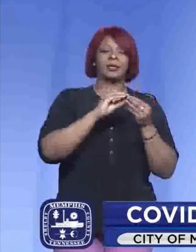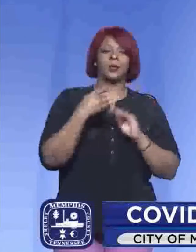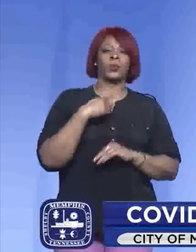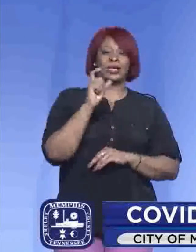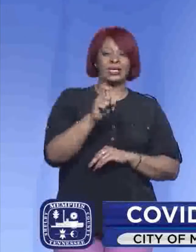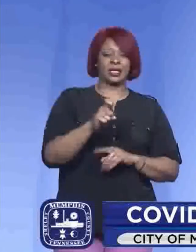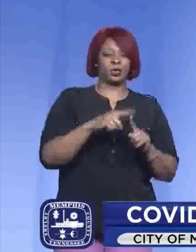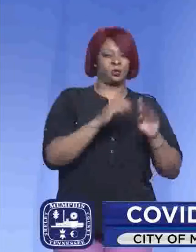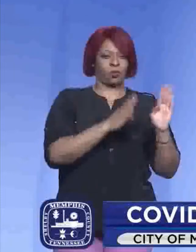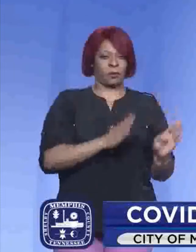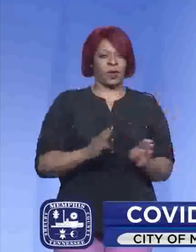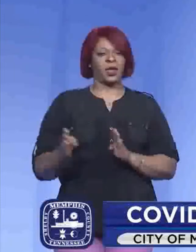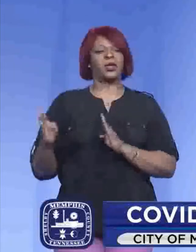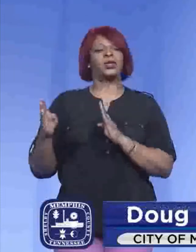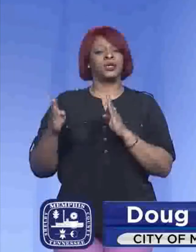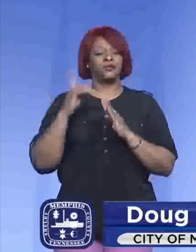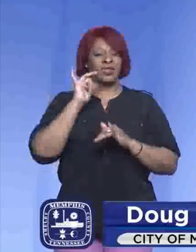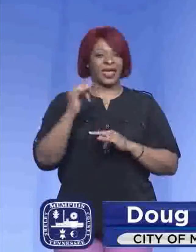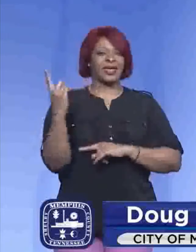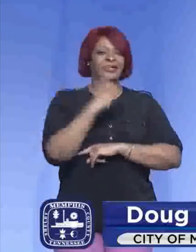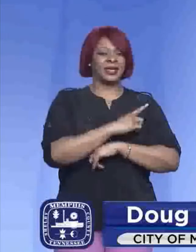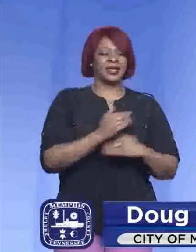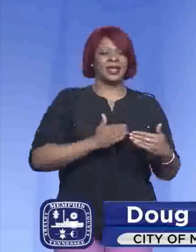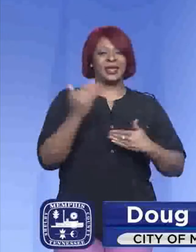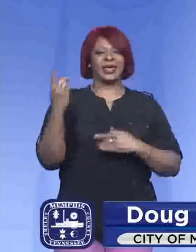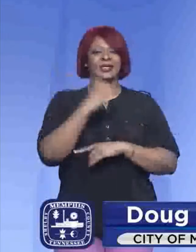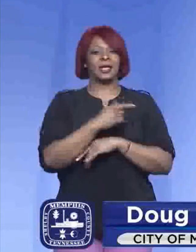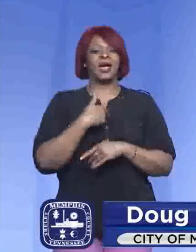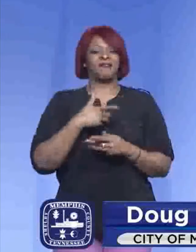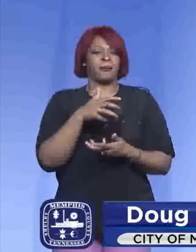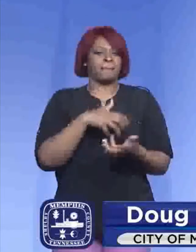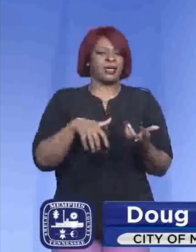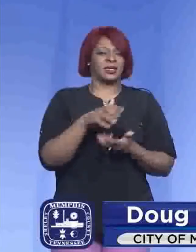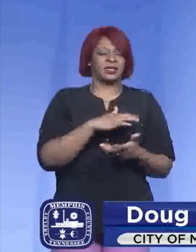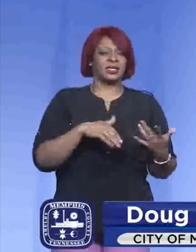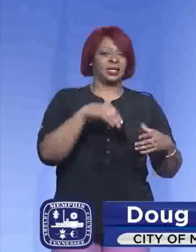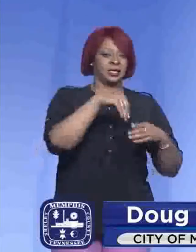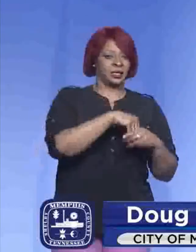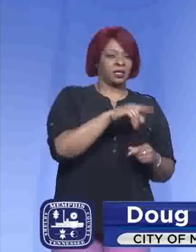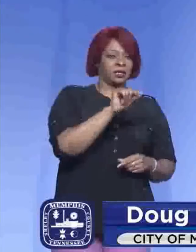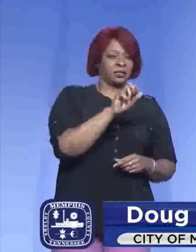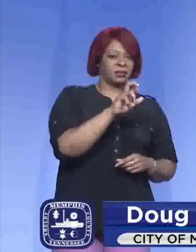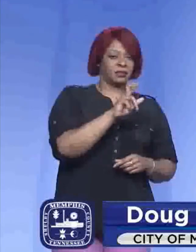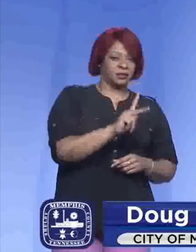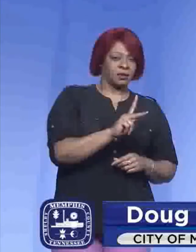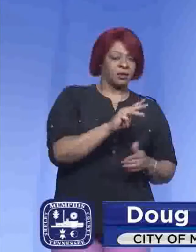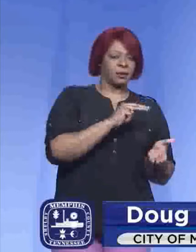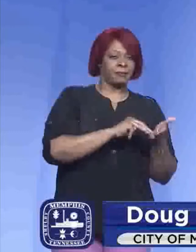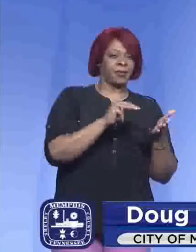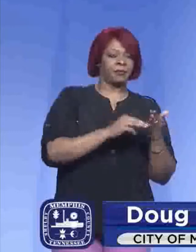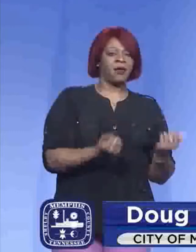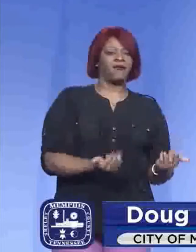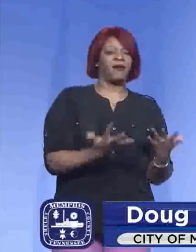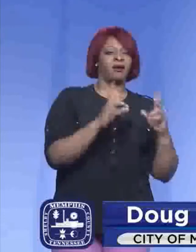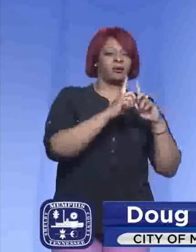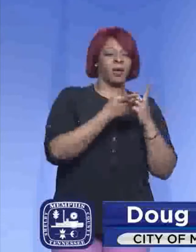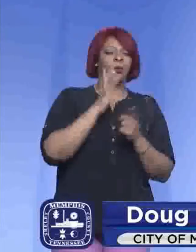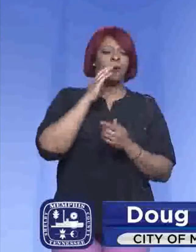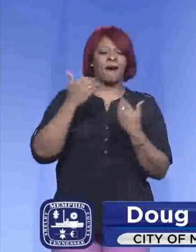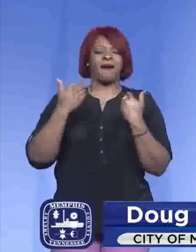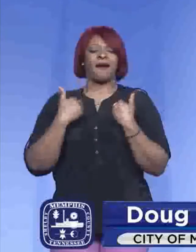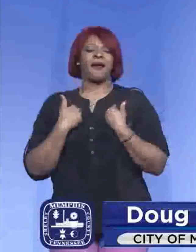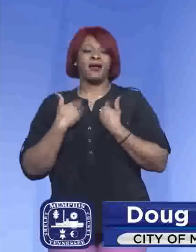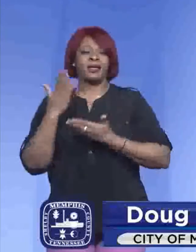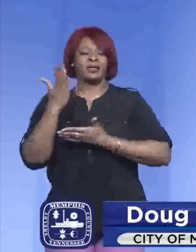be prepared the following day. So we will have a mix in stock at the Memphis Fire Department will have